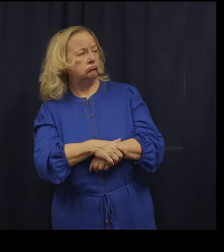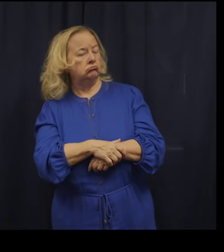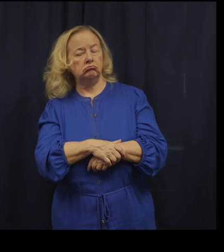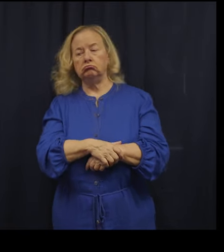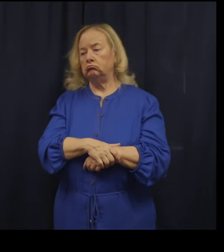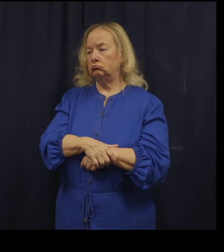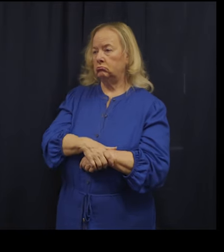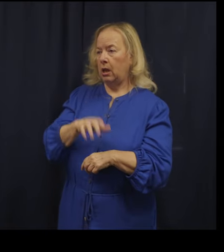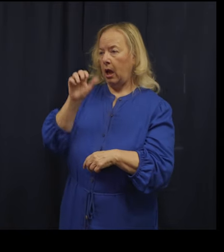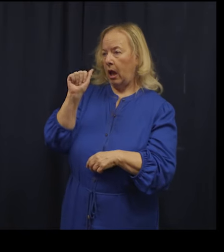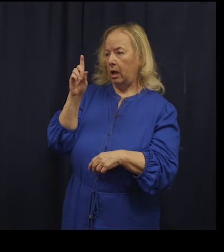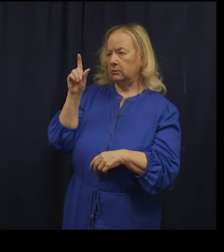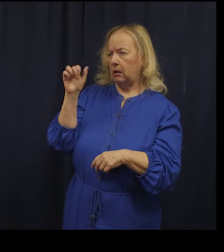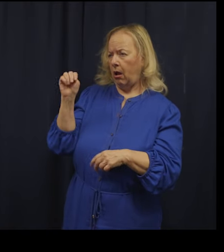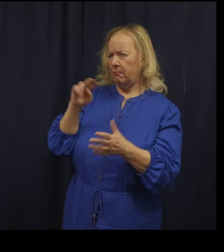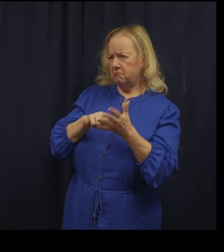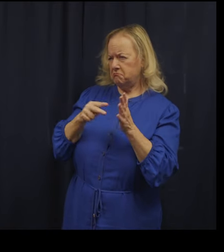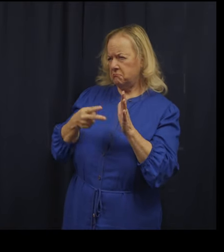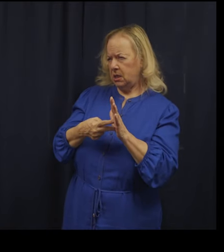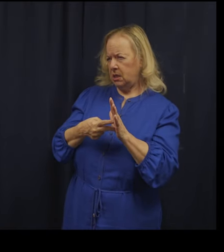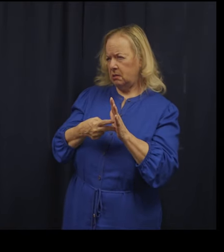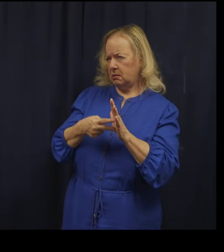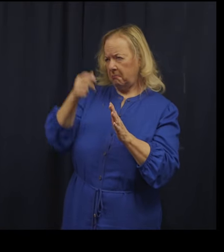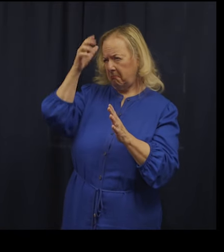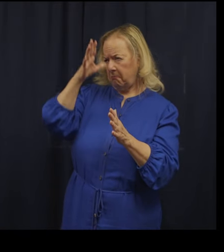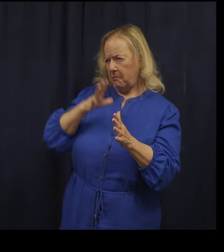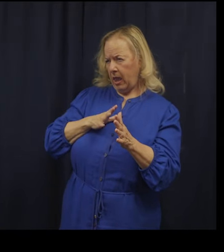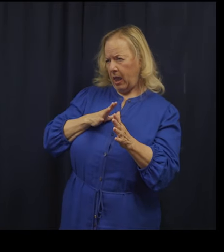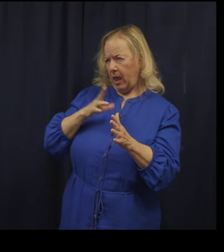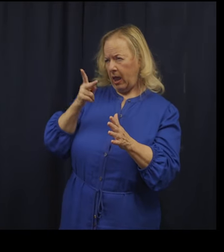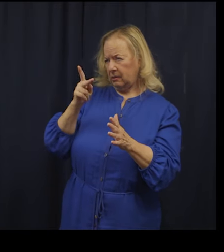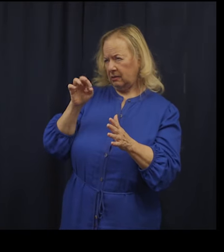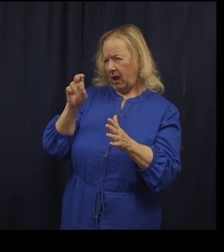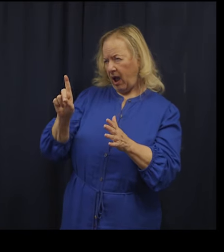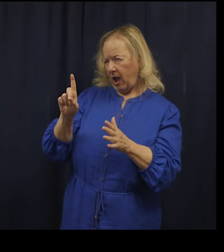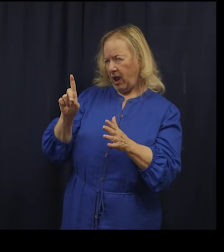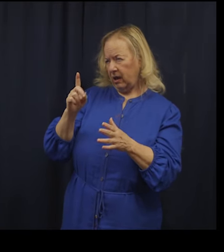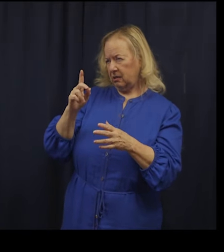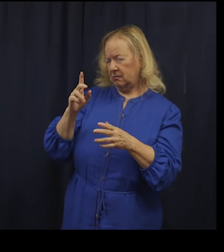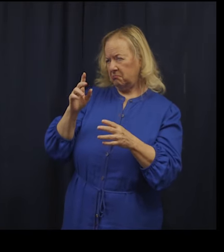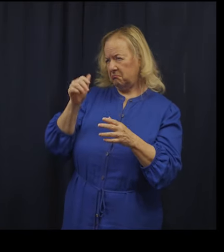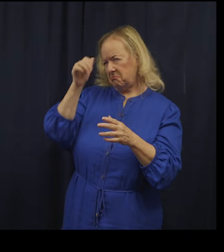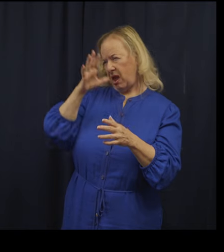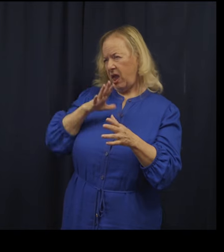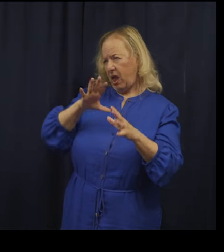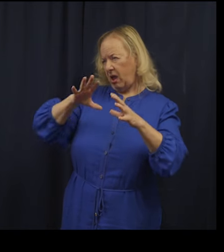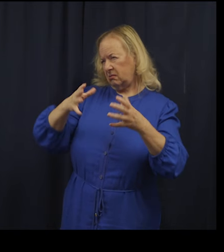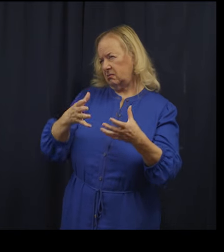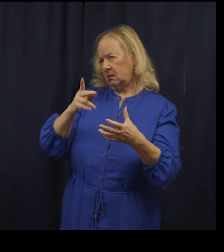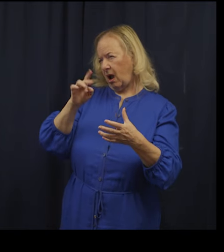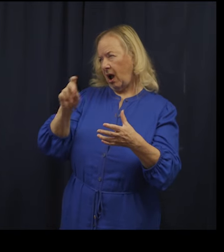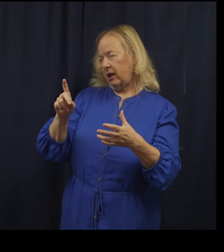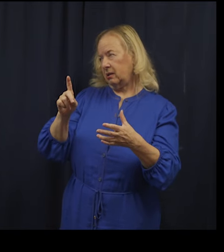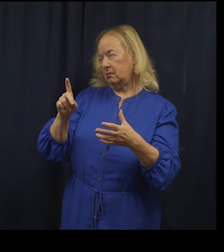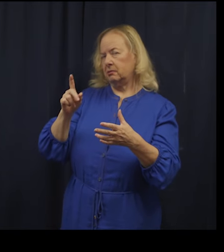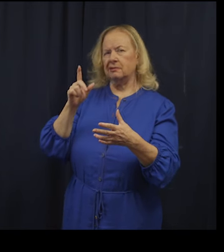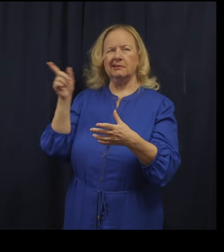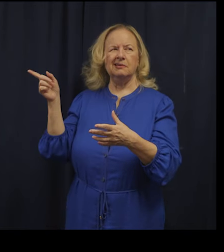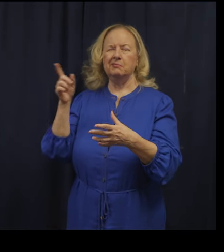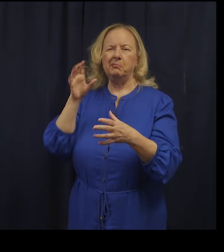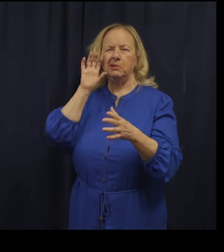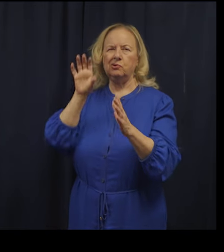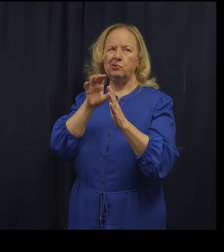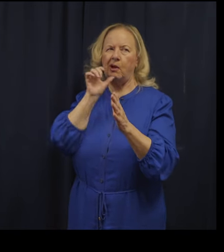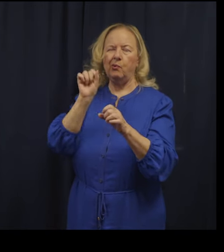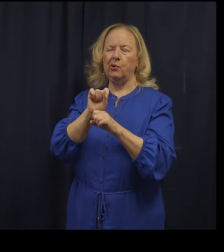I said, now, Adam, that means mankind, right? Okay, I'm going to have to take this out, Jill, because it's just not working.